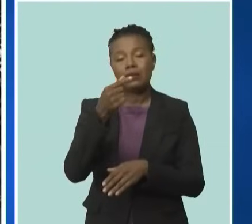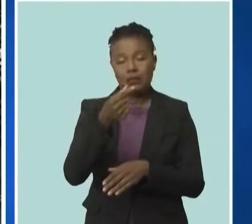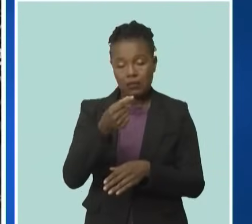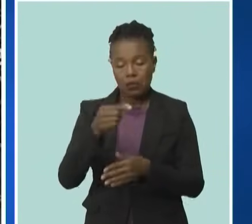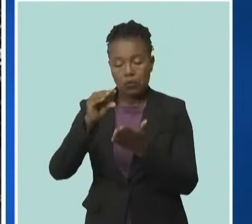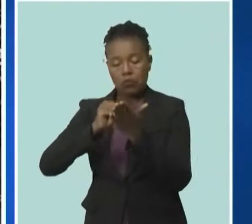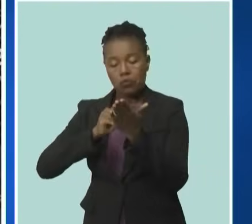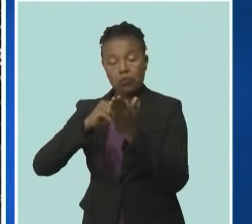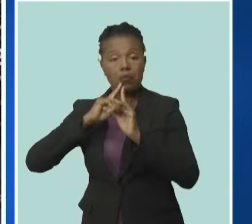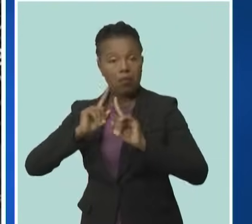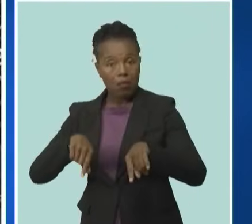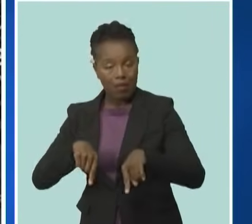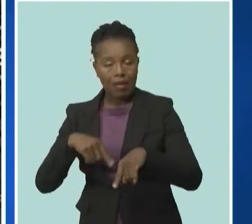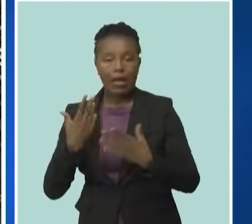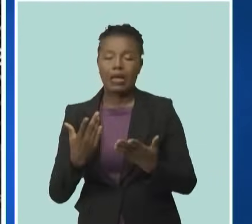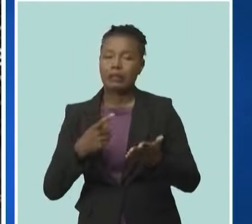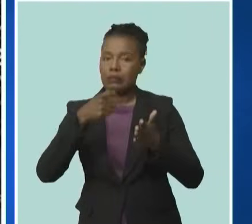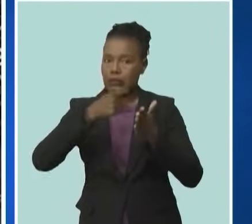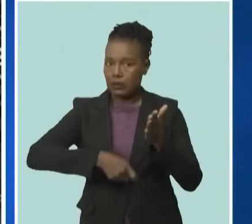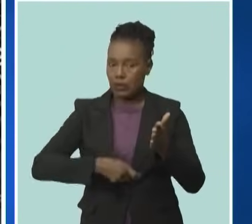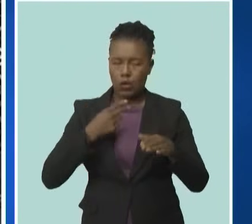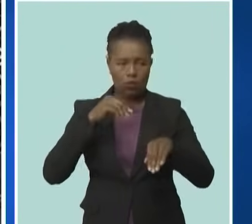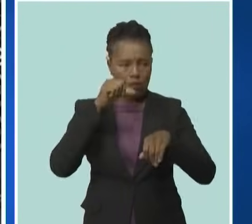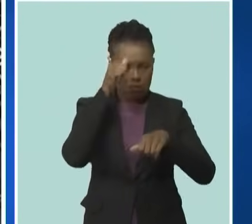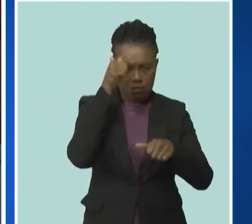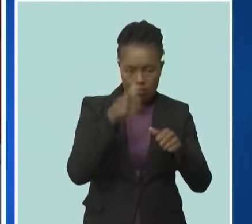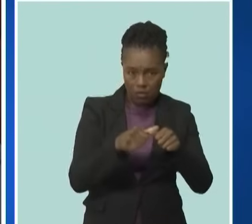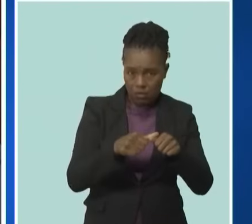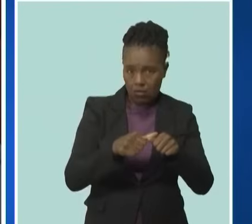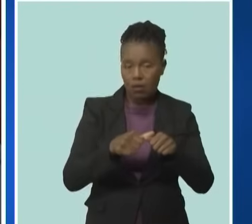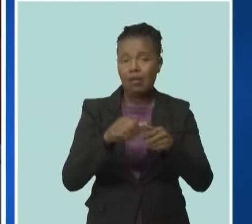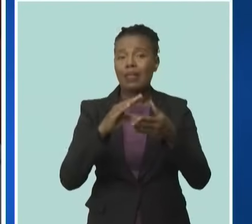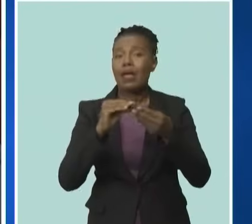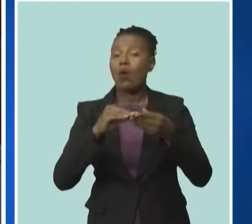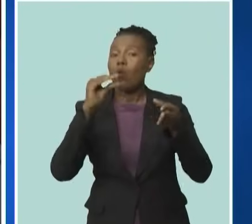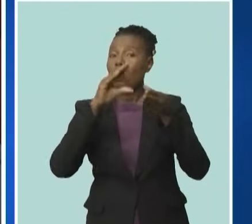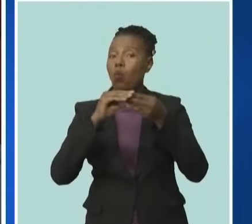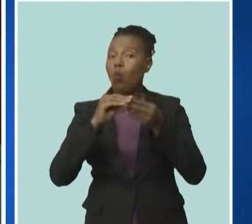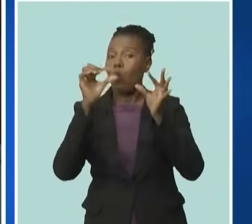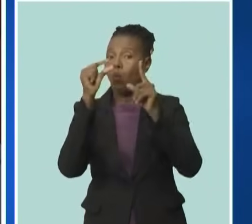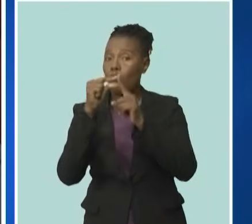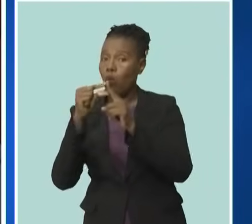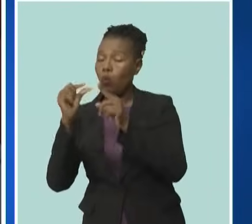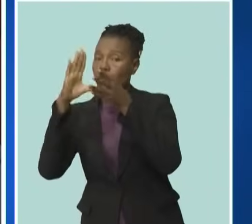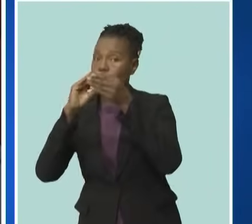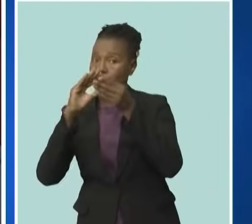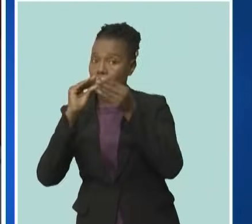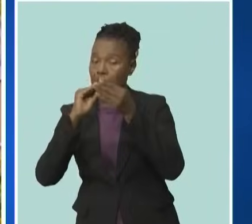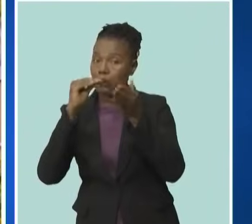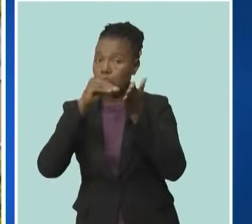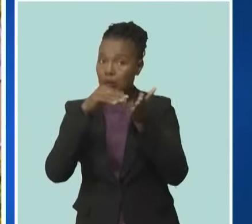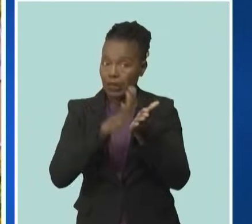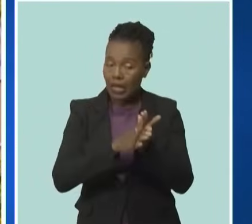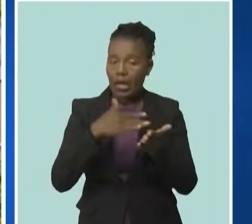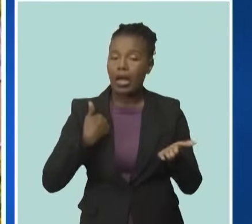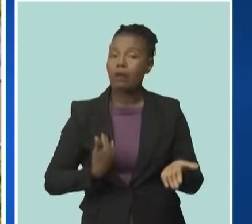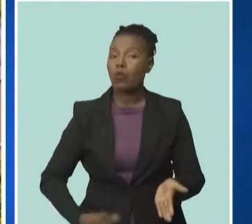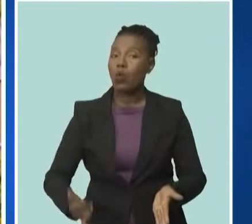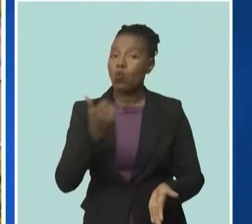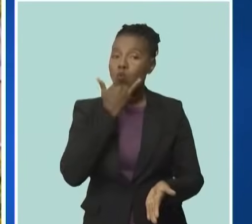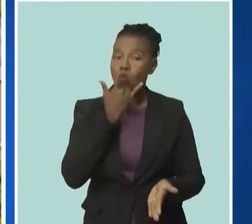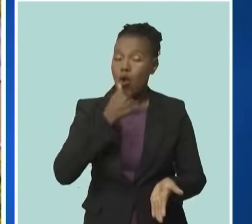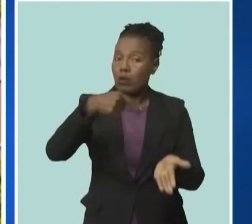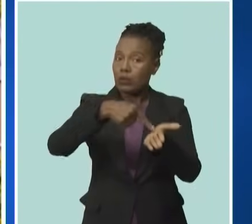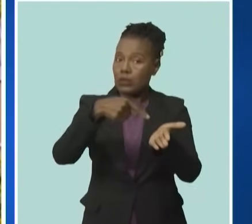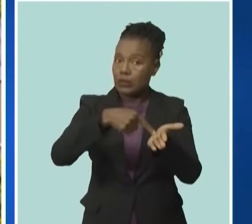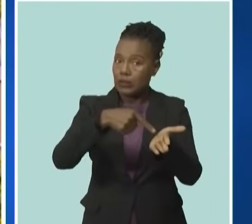of small Caribbean states that words based in truth could confront wrong and demand justice.